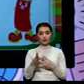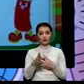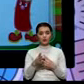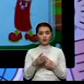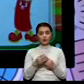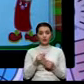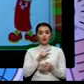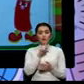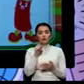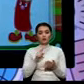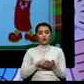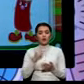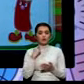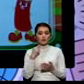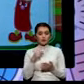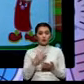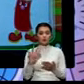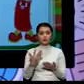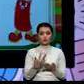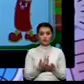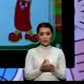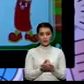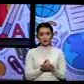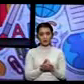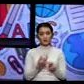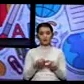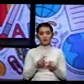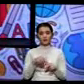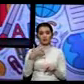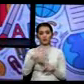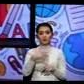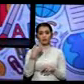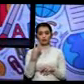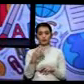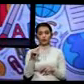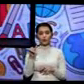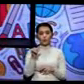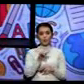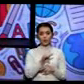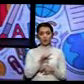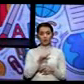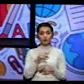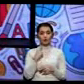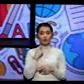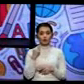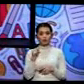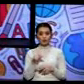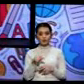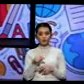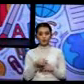biz noma'lum sonni topib olamiz. Demak, 54 ko'paytiruv noma'lum sonni